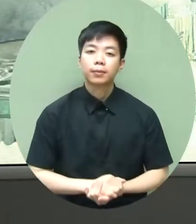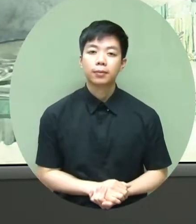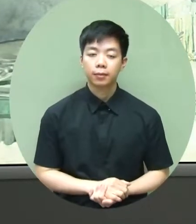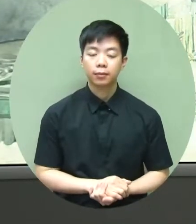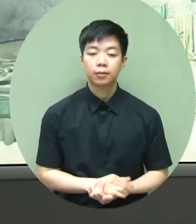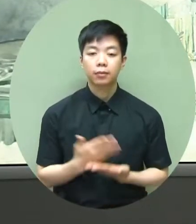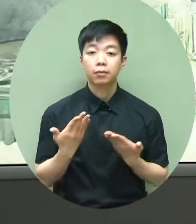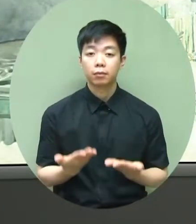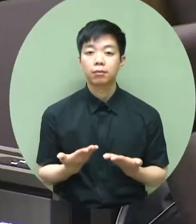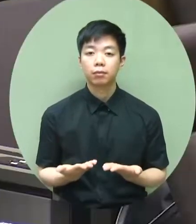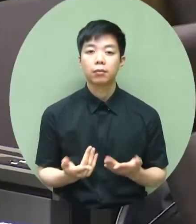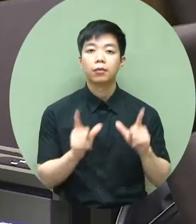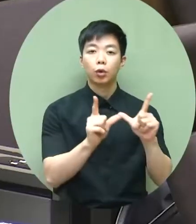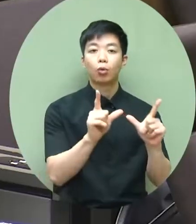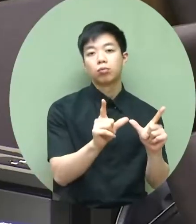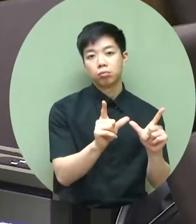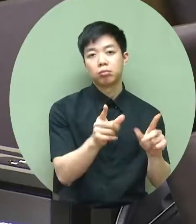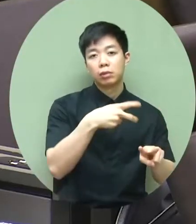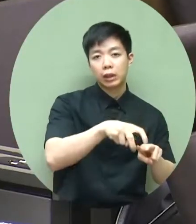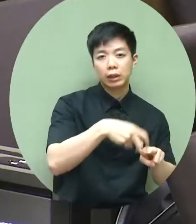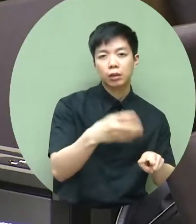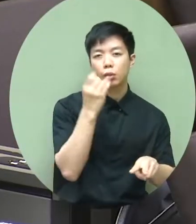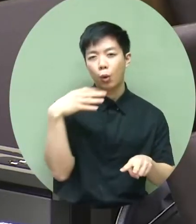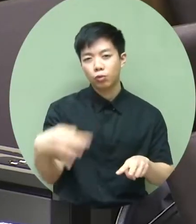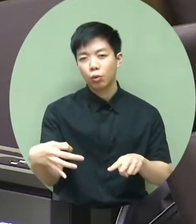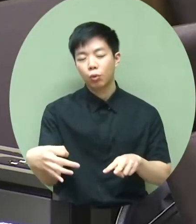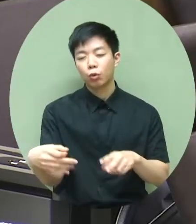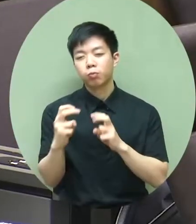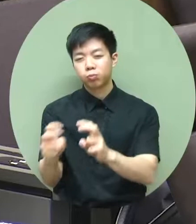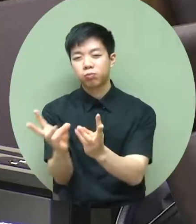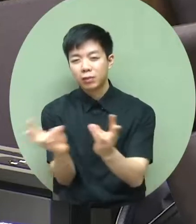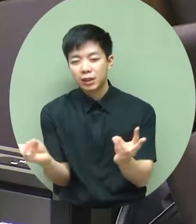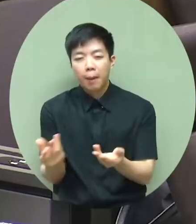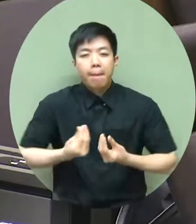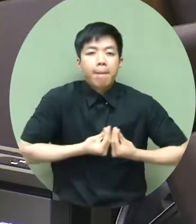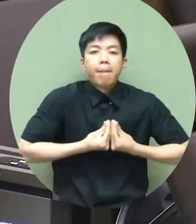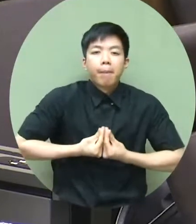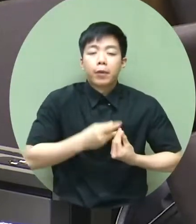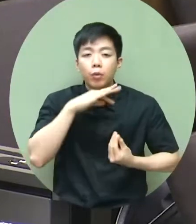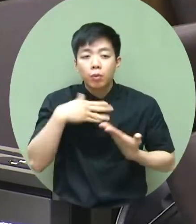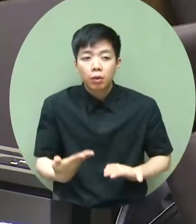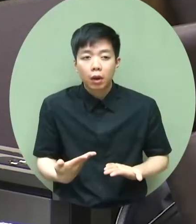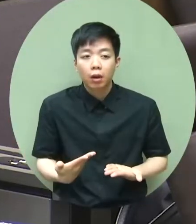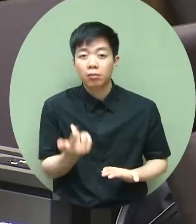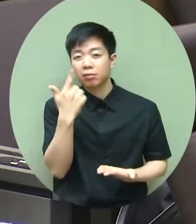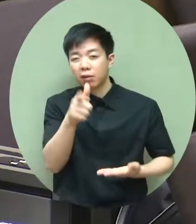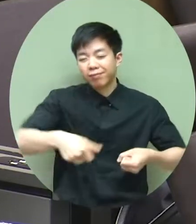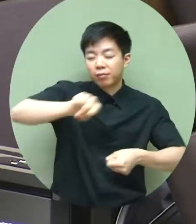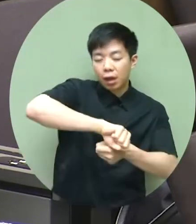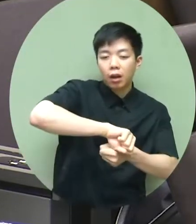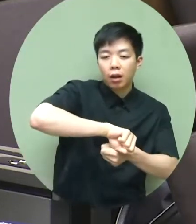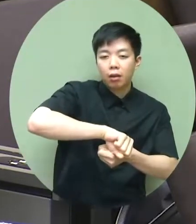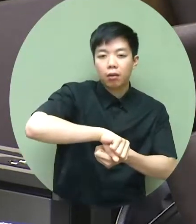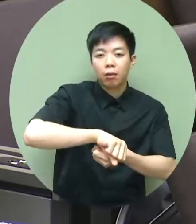of Israel line and also the Hong Kong line at the peak hours. People say that both lines are already quite